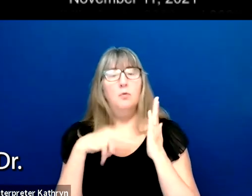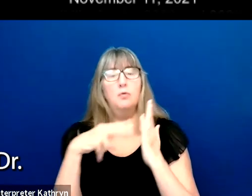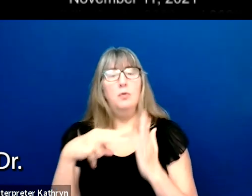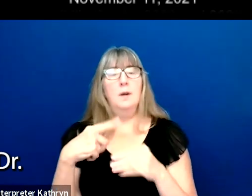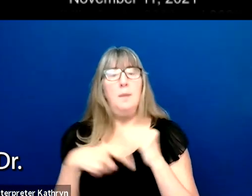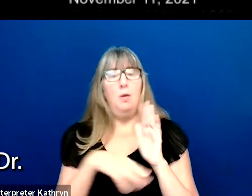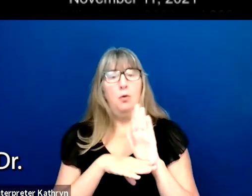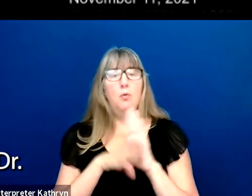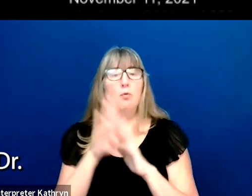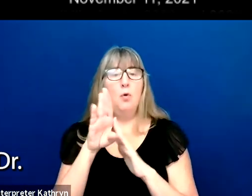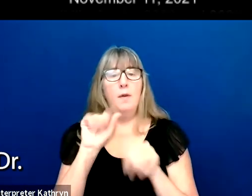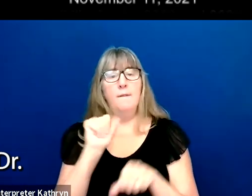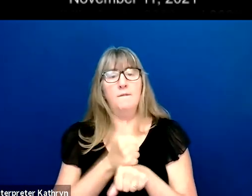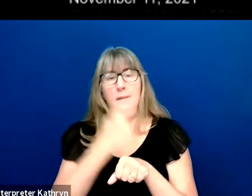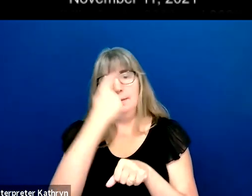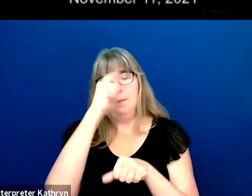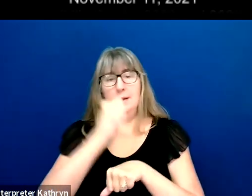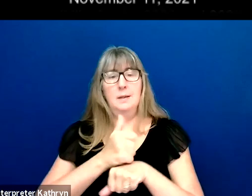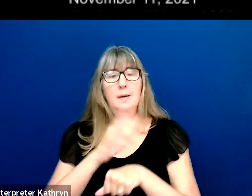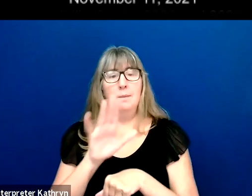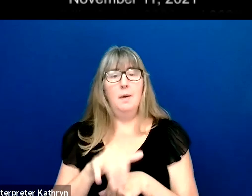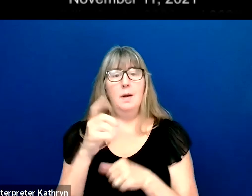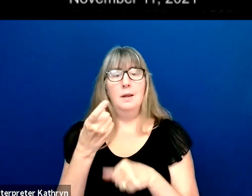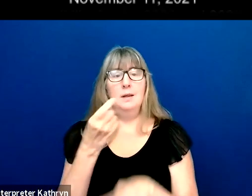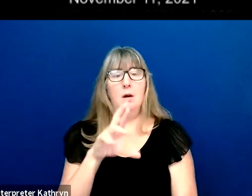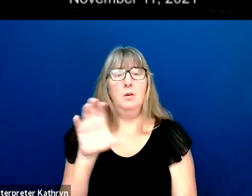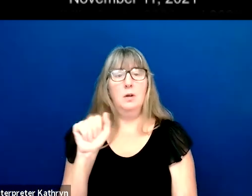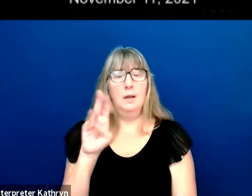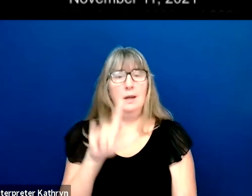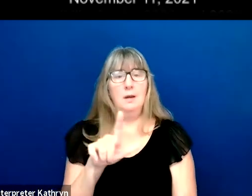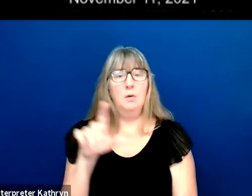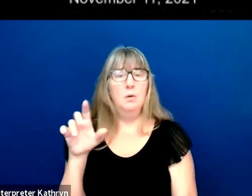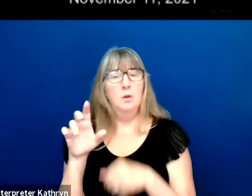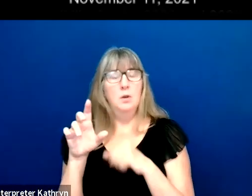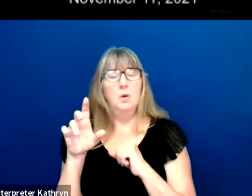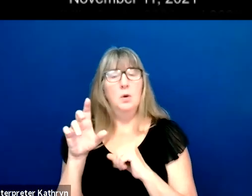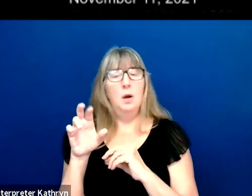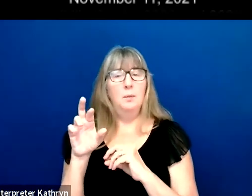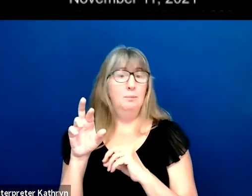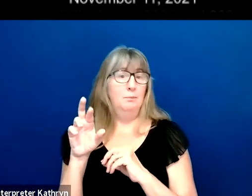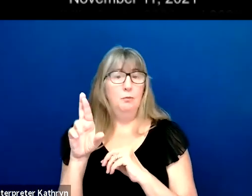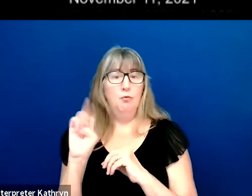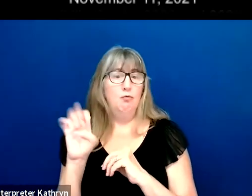growth and fixed mindsets by Dr. Carol Dweck, I believe, and I see a lot of parallels as well. And I think